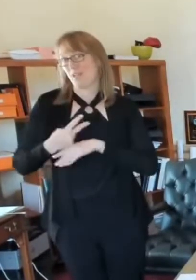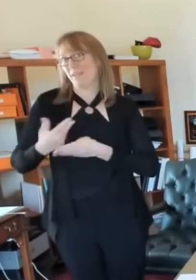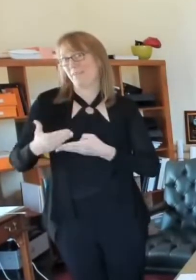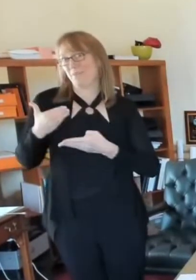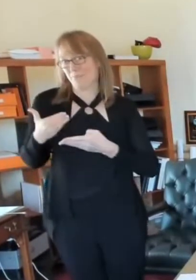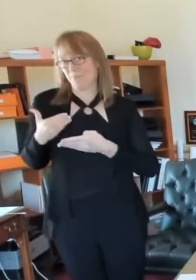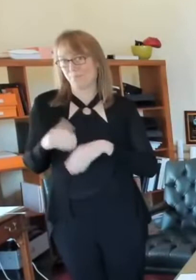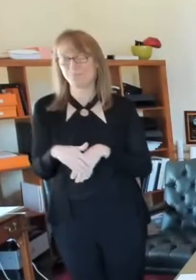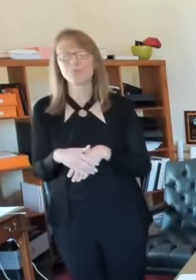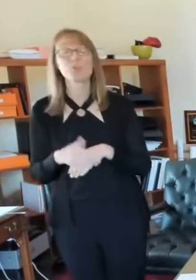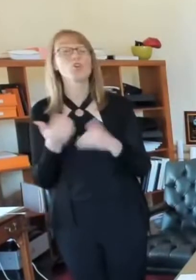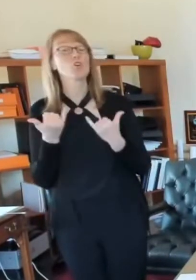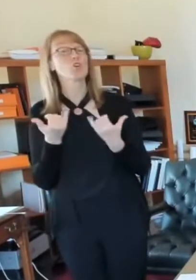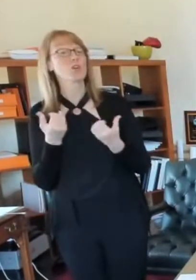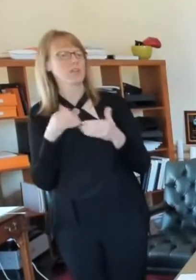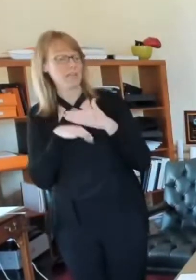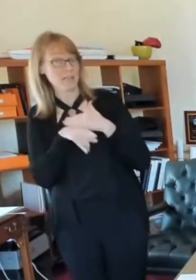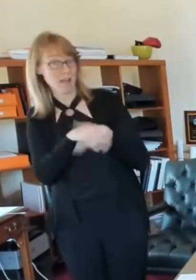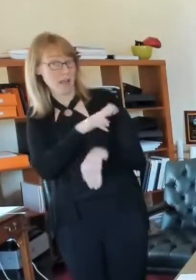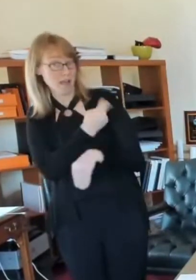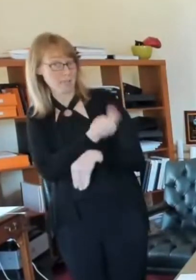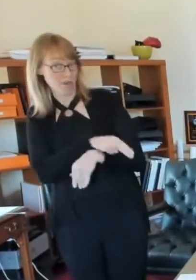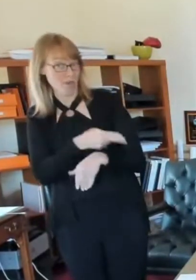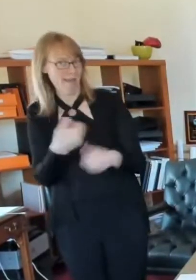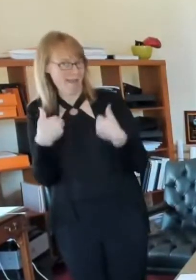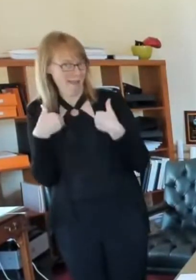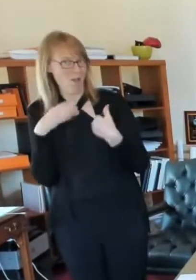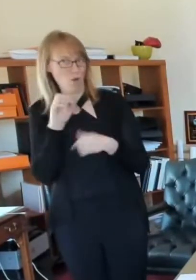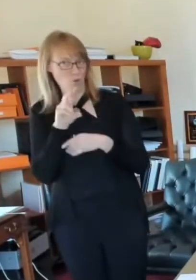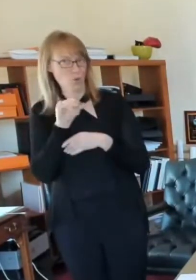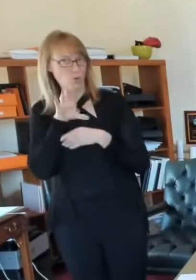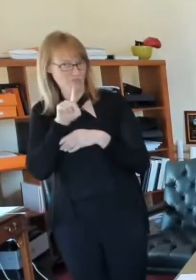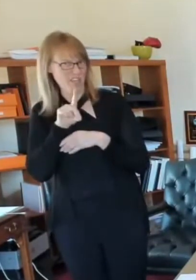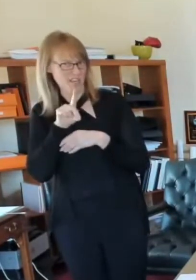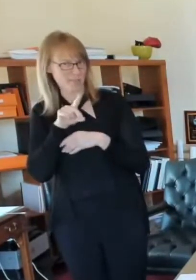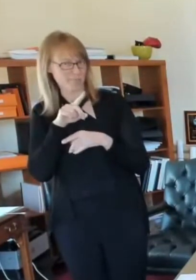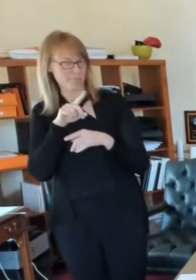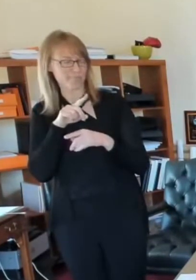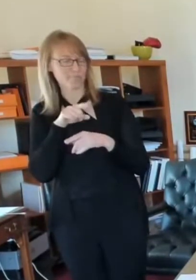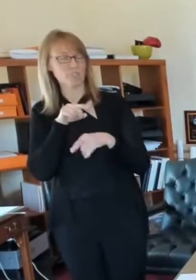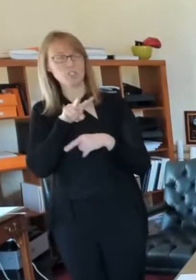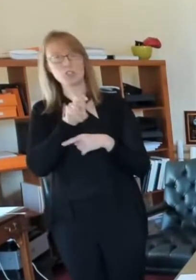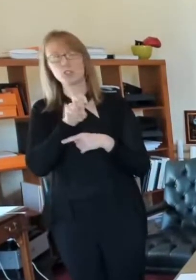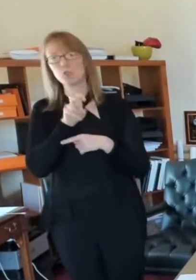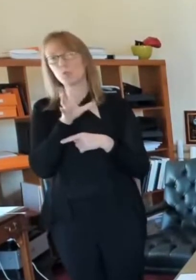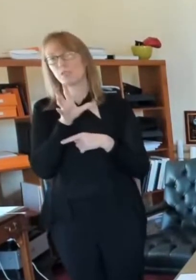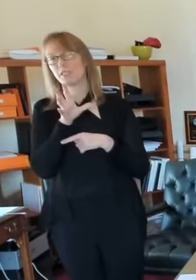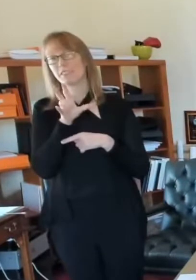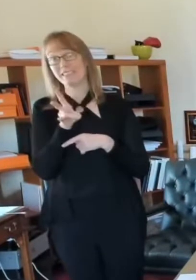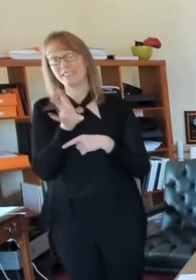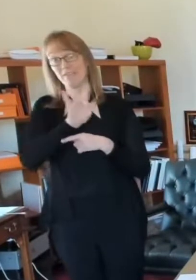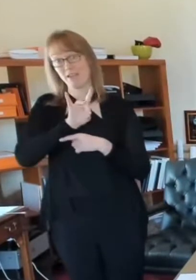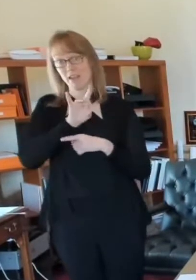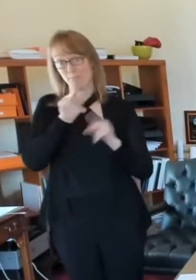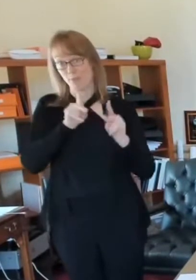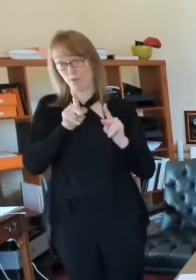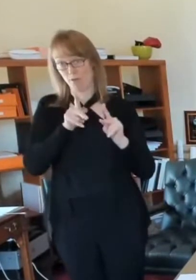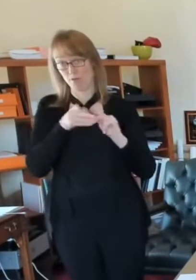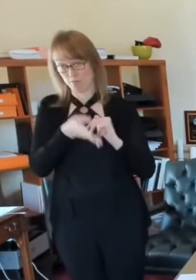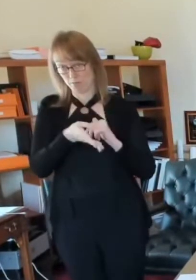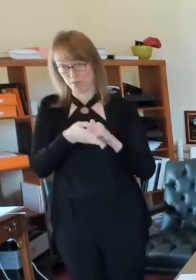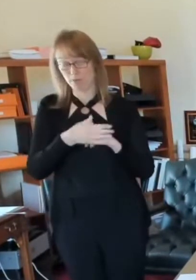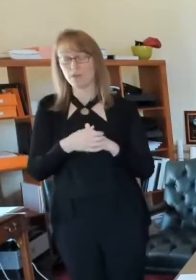currently hospitalized with confirmed COVID positive, 278 people.